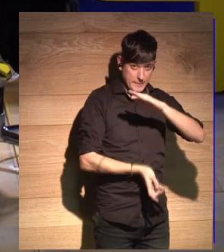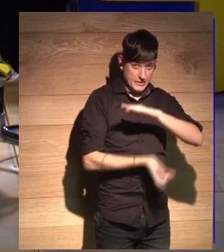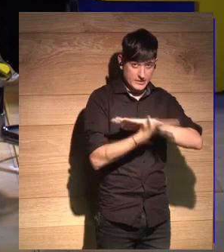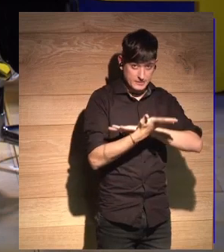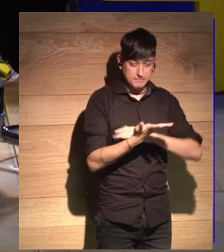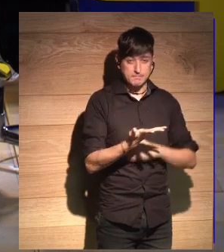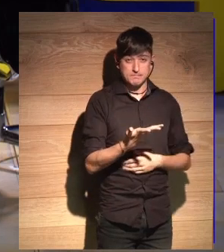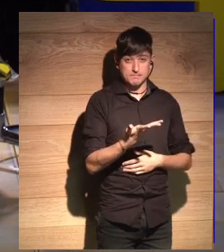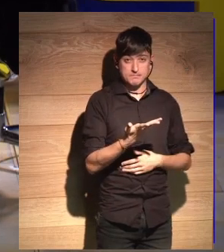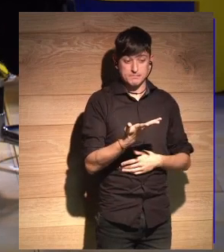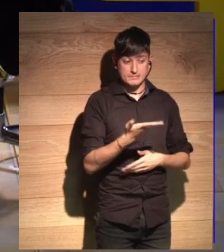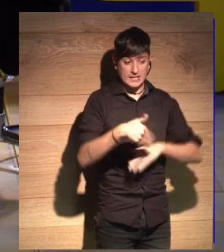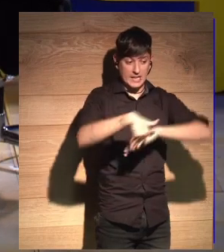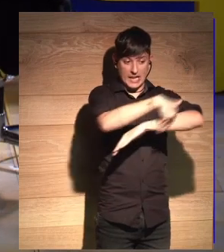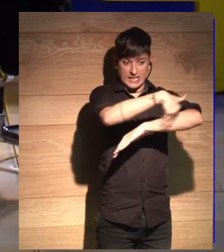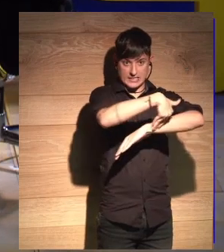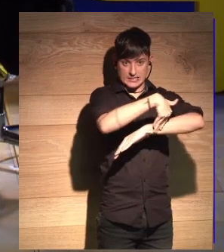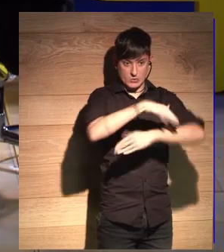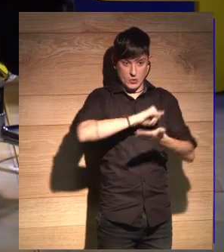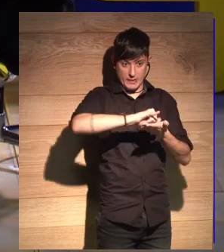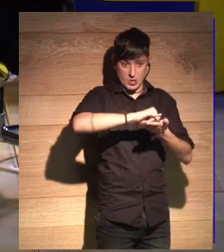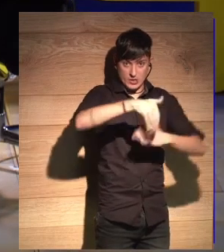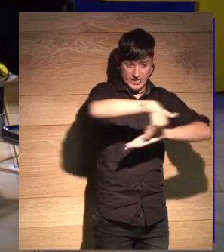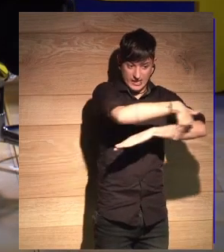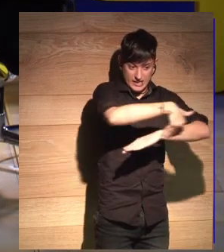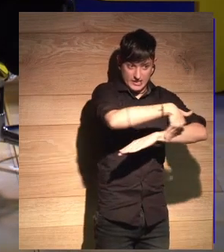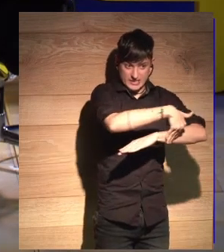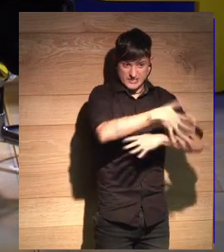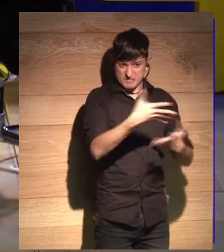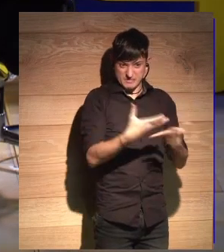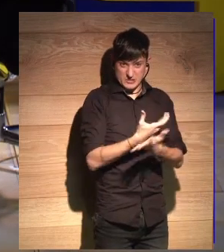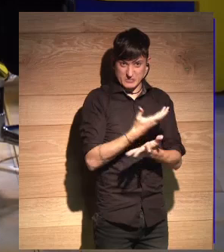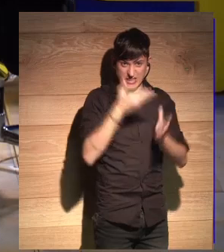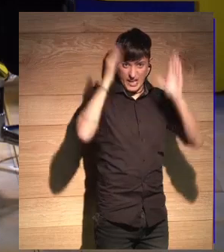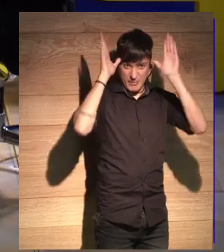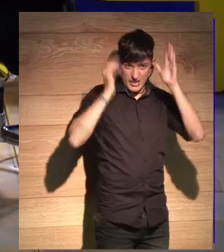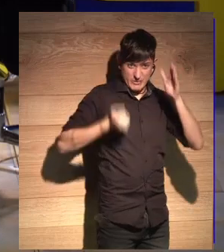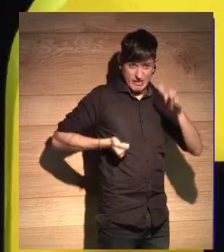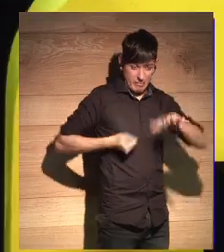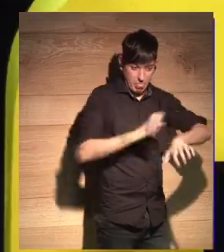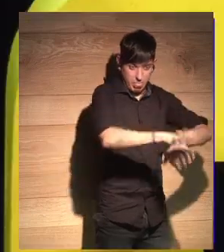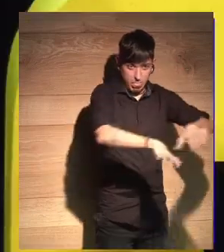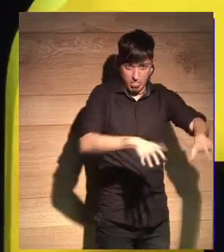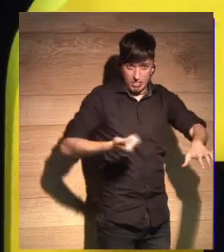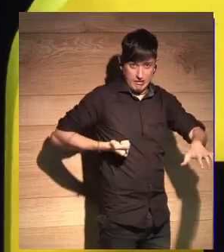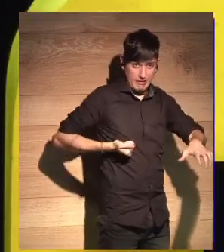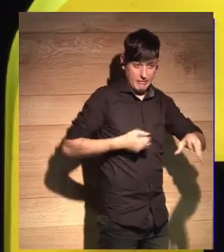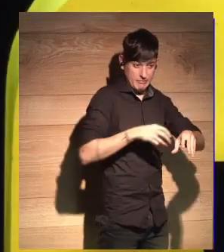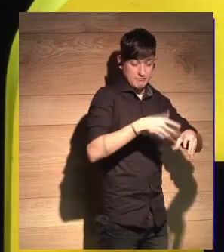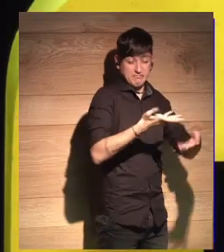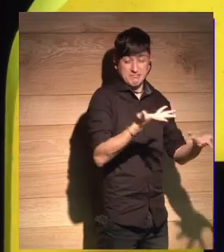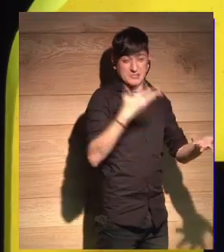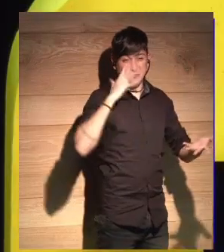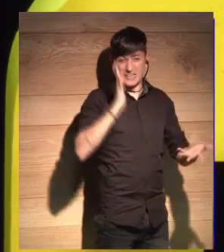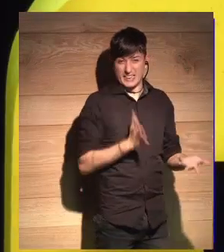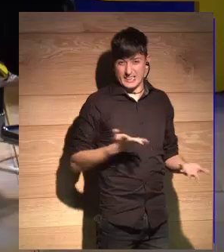shit, you know, and it was a health crisis. And then somebody invented a car that vaporized all of that shit into the air, you